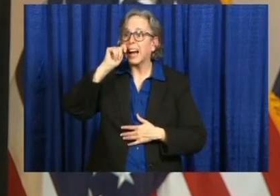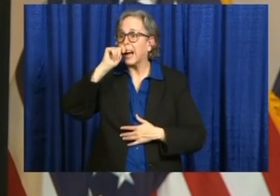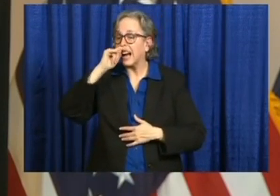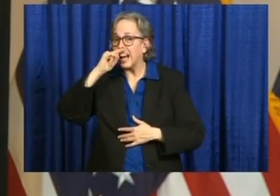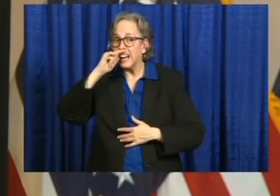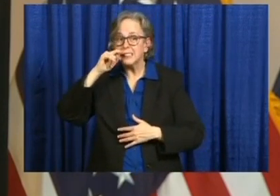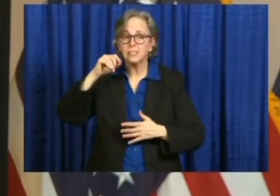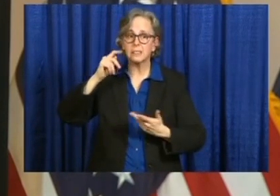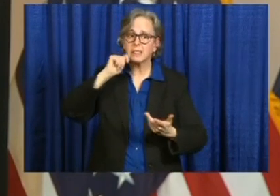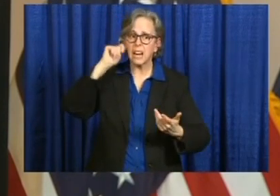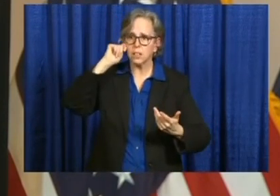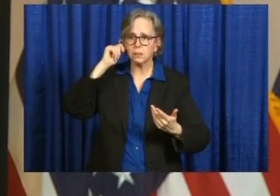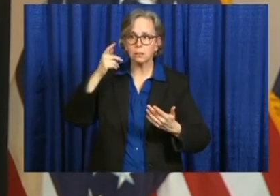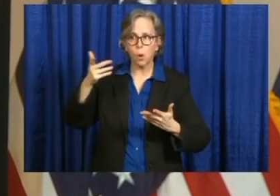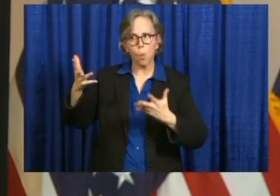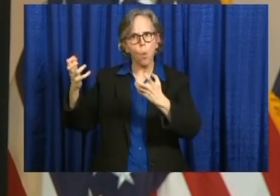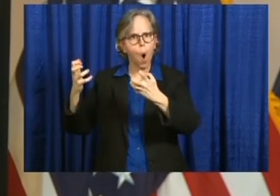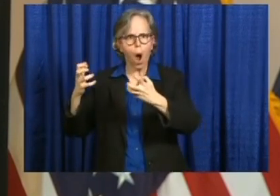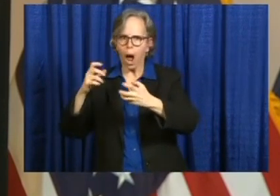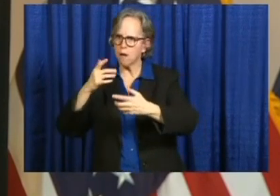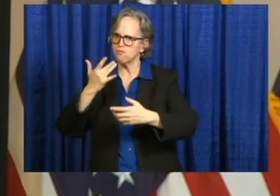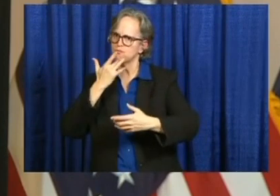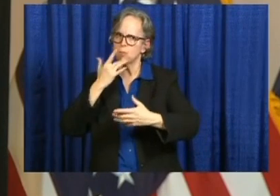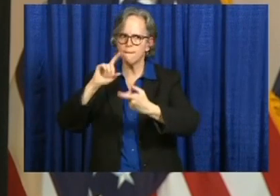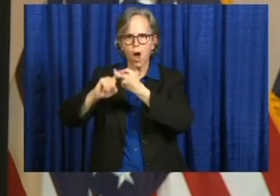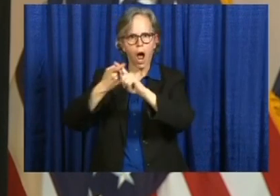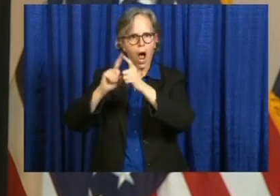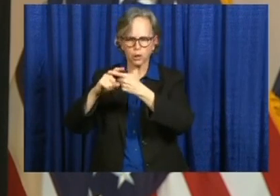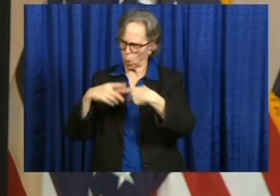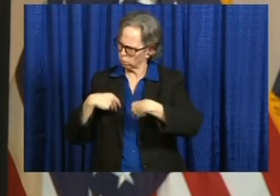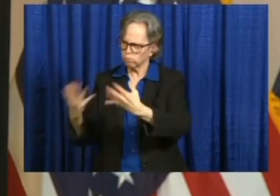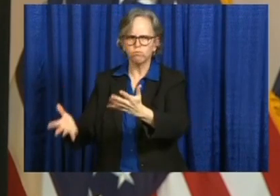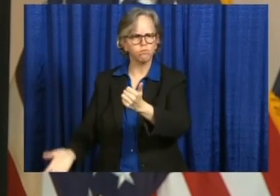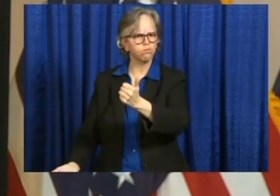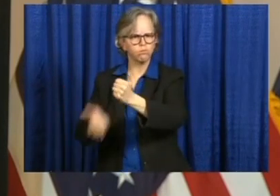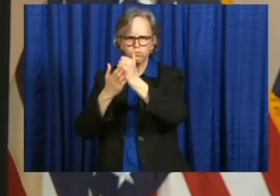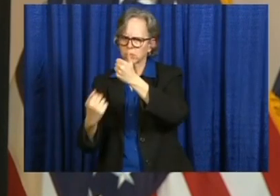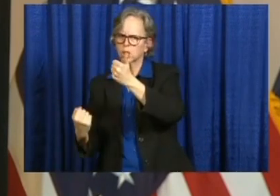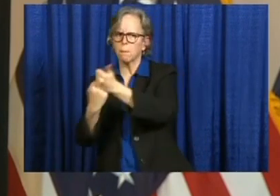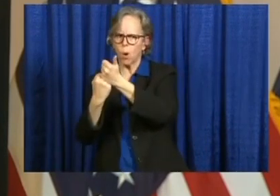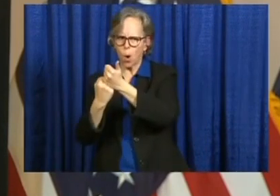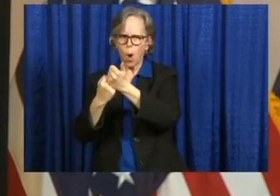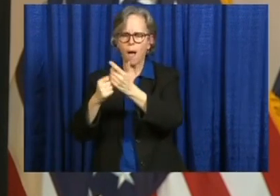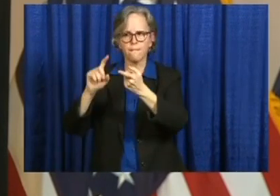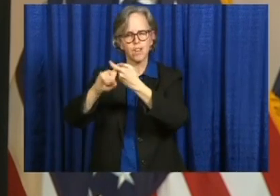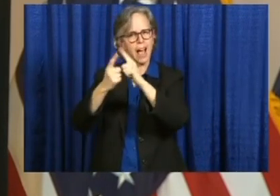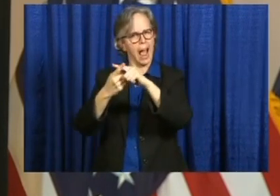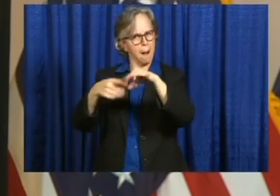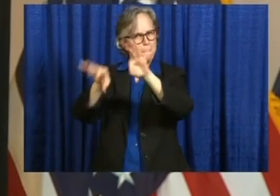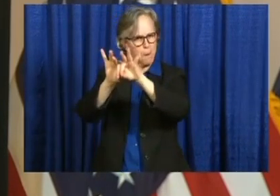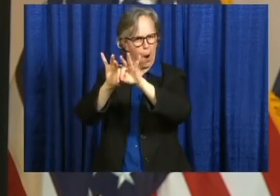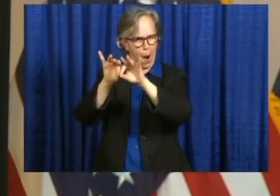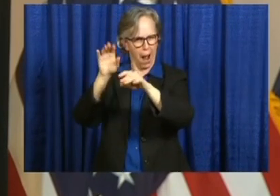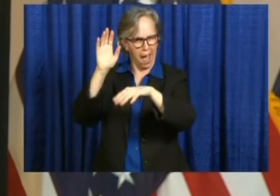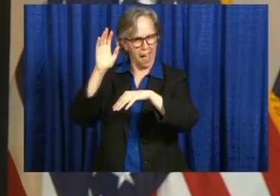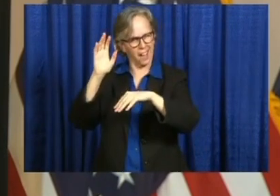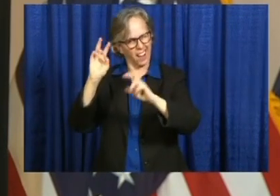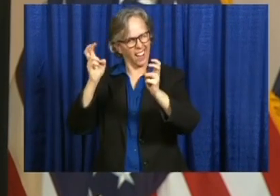Kids get that support differently from their friends than they do from adults. I'm hearing a lot